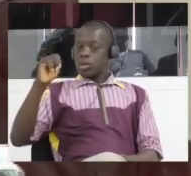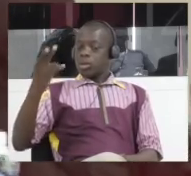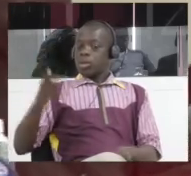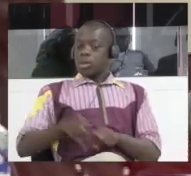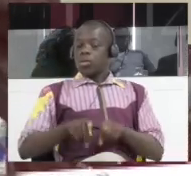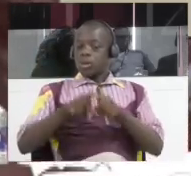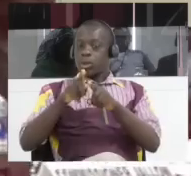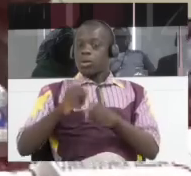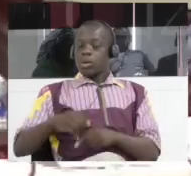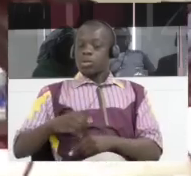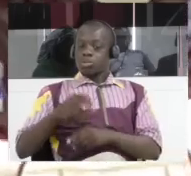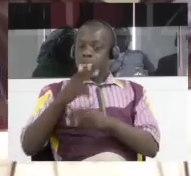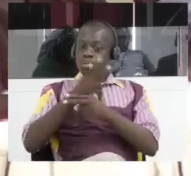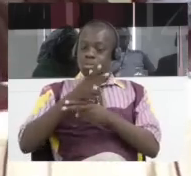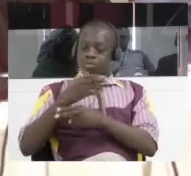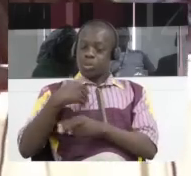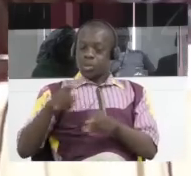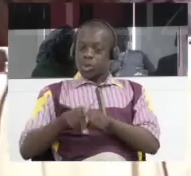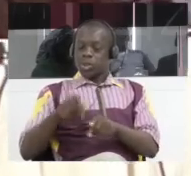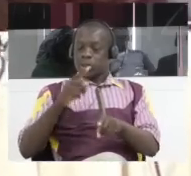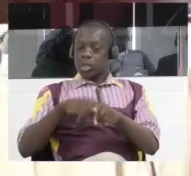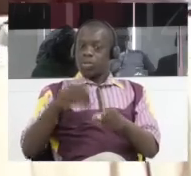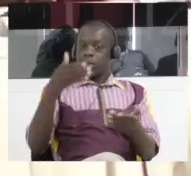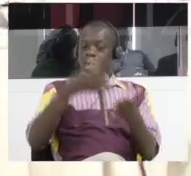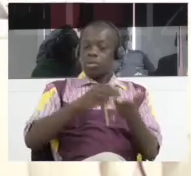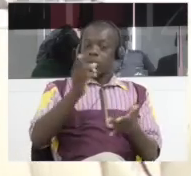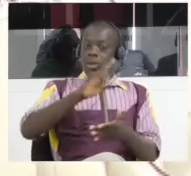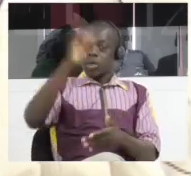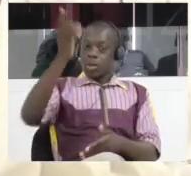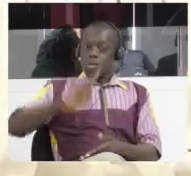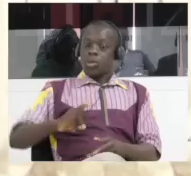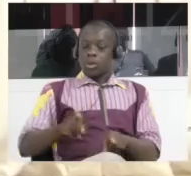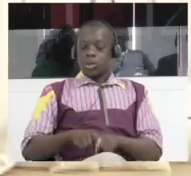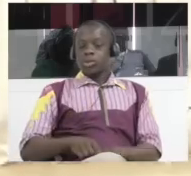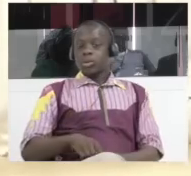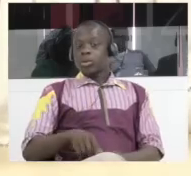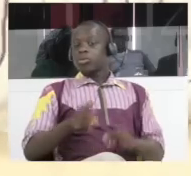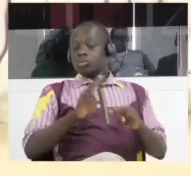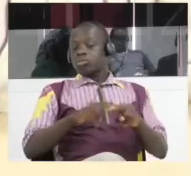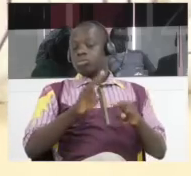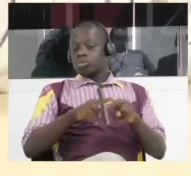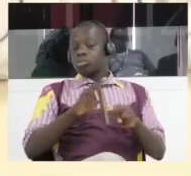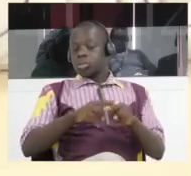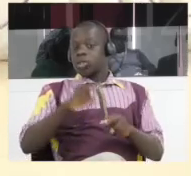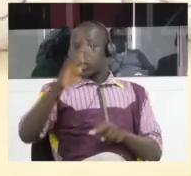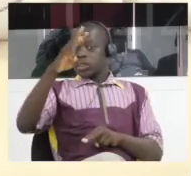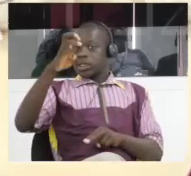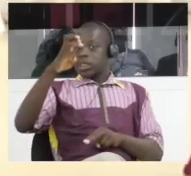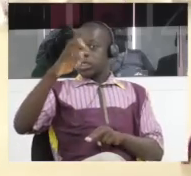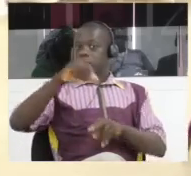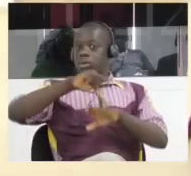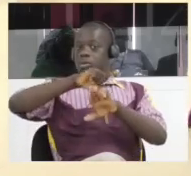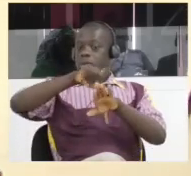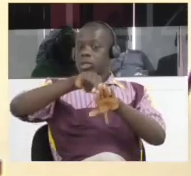ambassador? What did he say? Well, when we went, there was at least a 30 minutes delay before the gates were